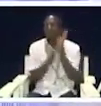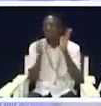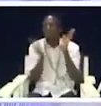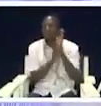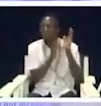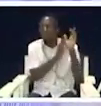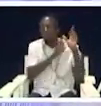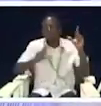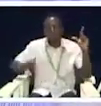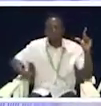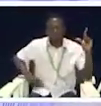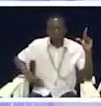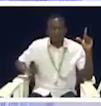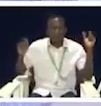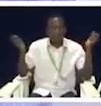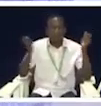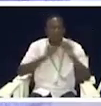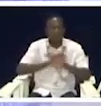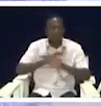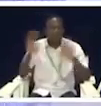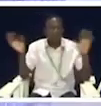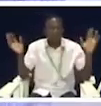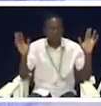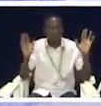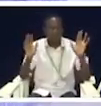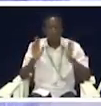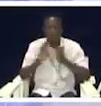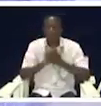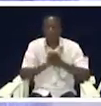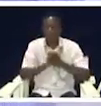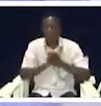Praise the Lord.